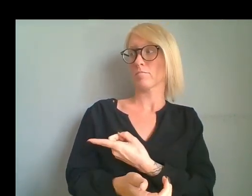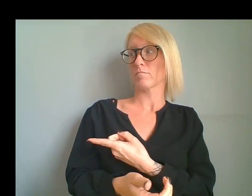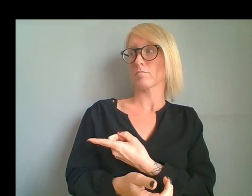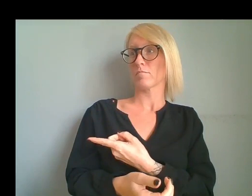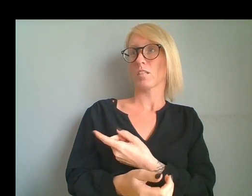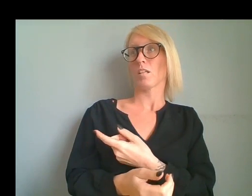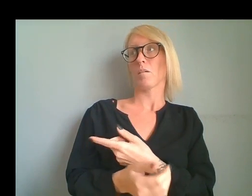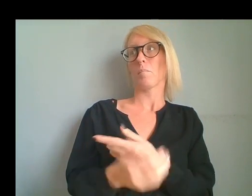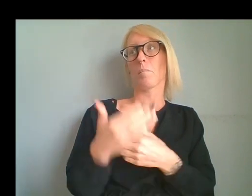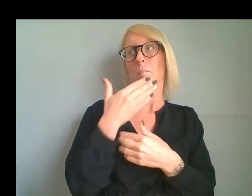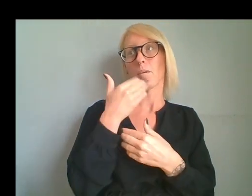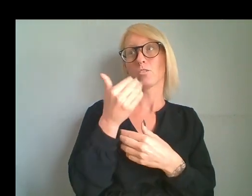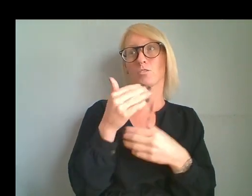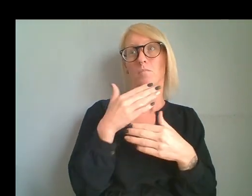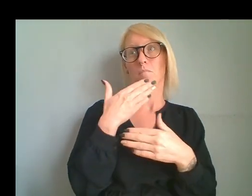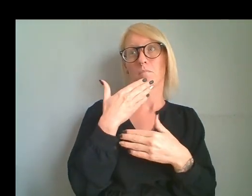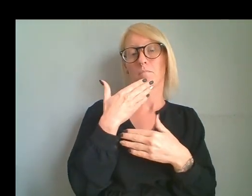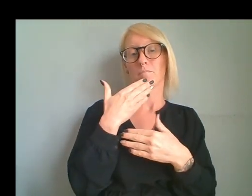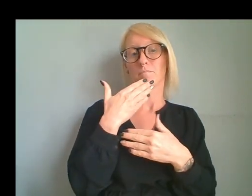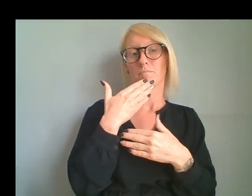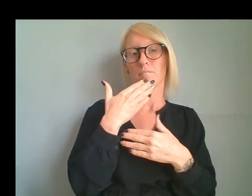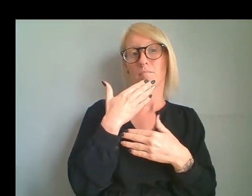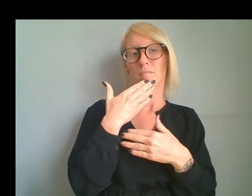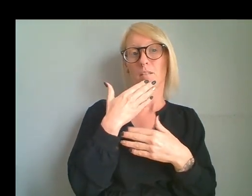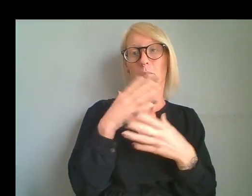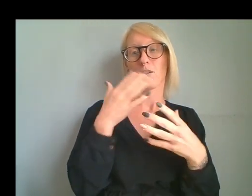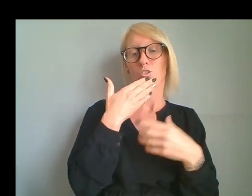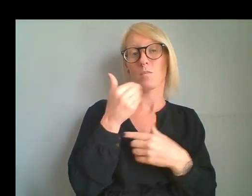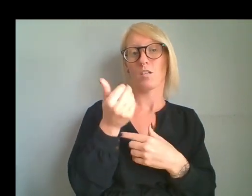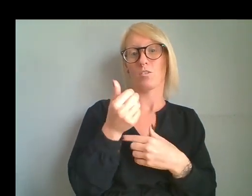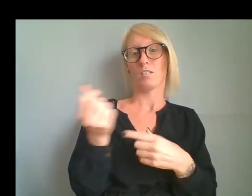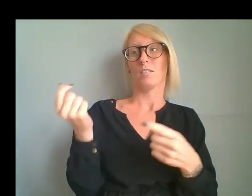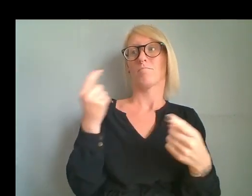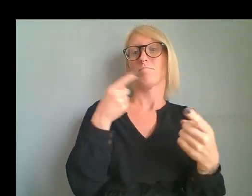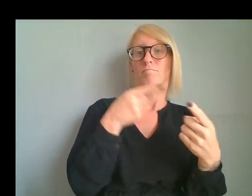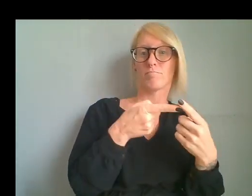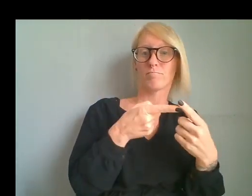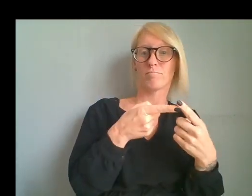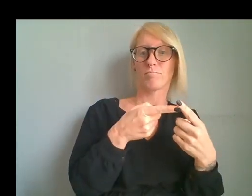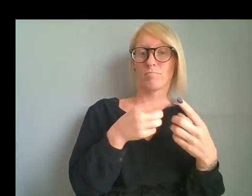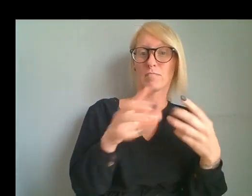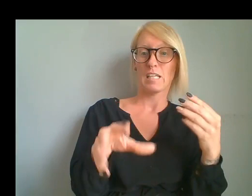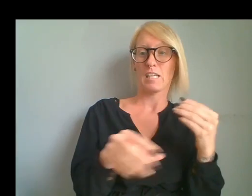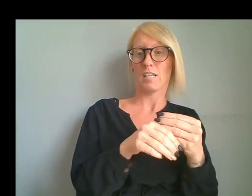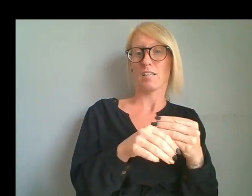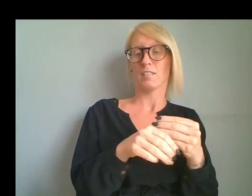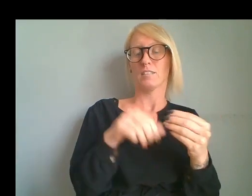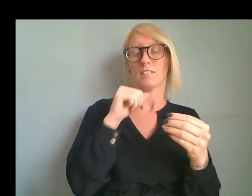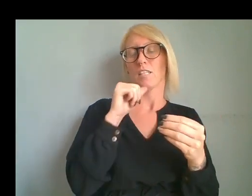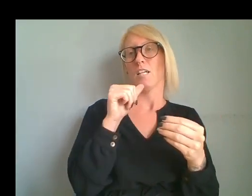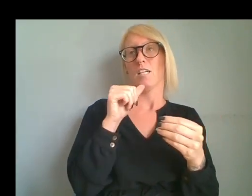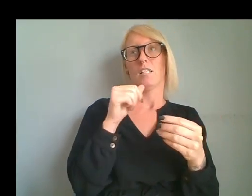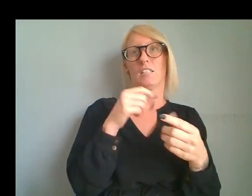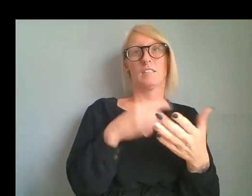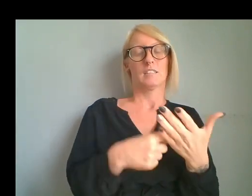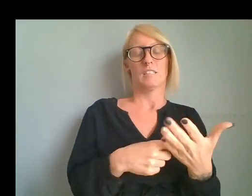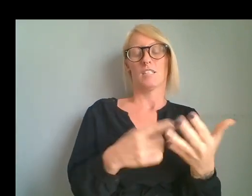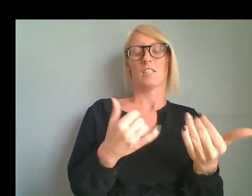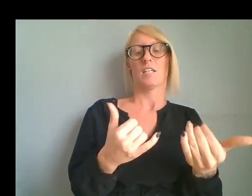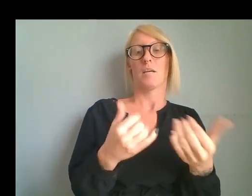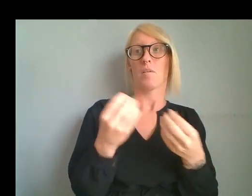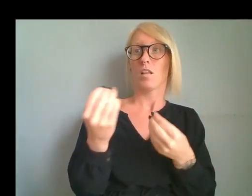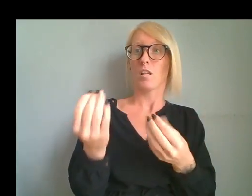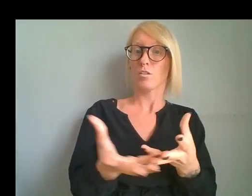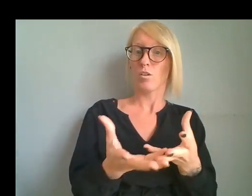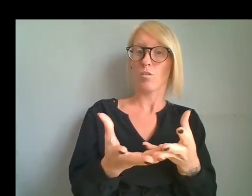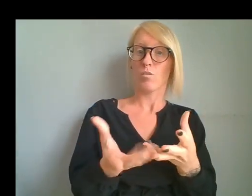long blogspot name, and then I pointed it to this. And that's something we won't be able to get into today, but I just want to let you know